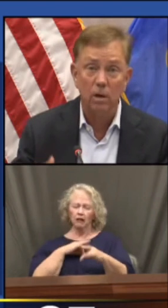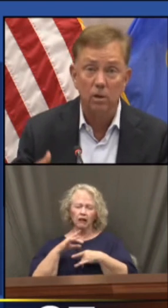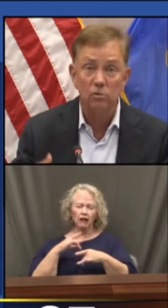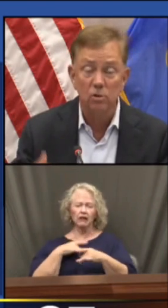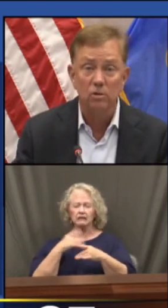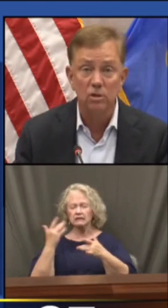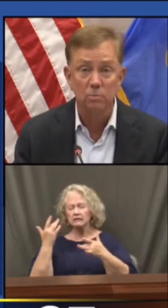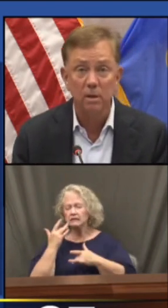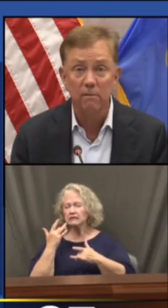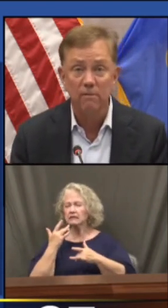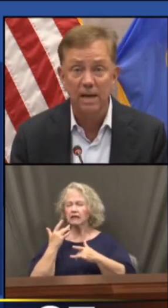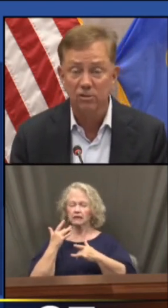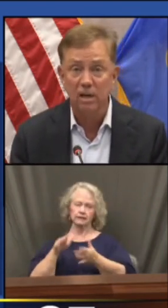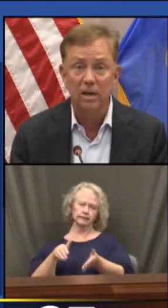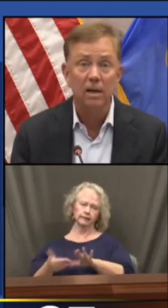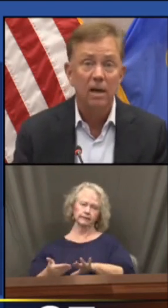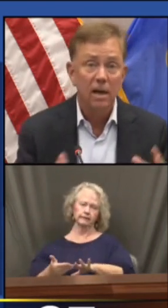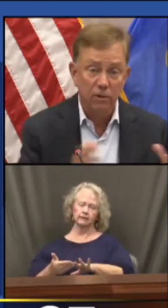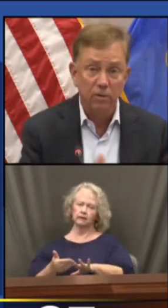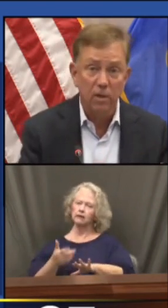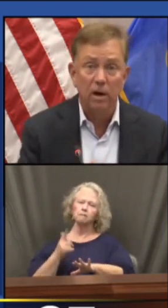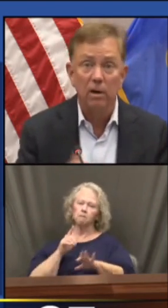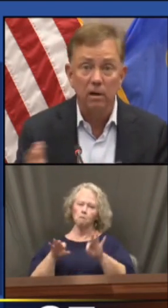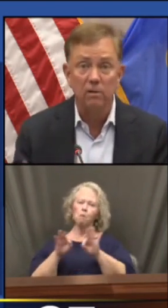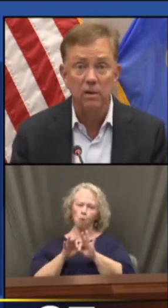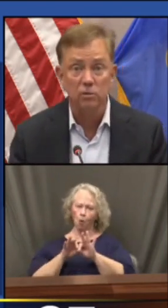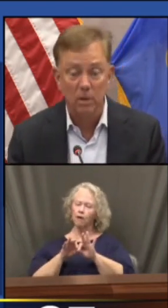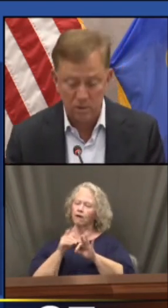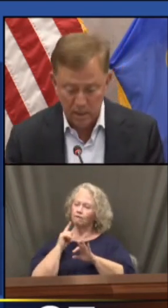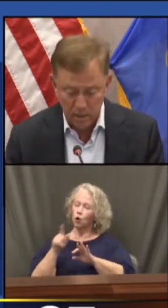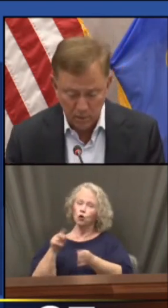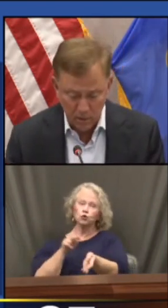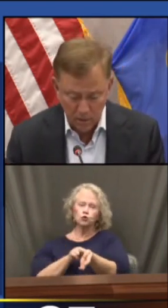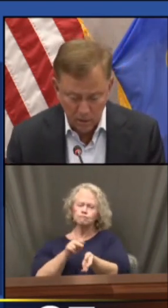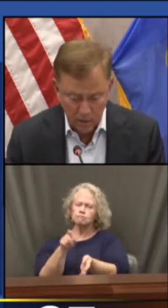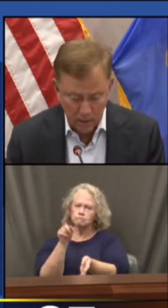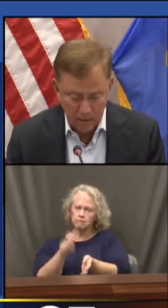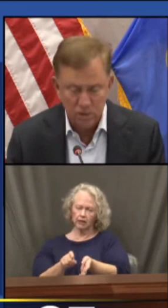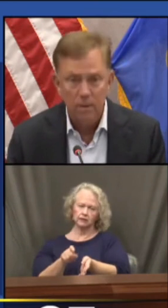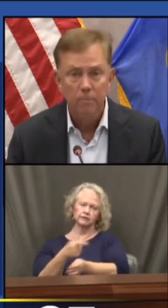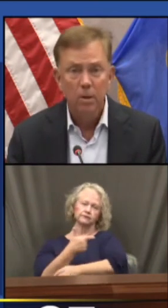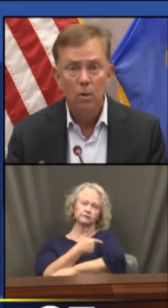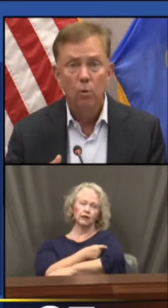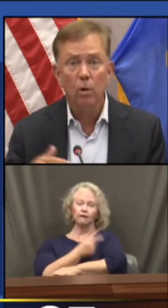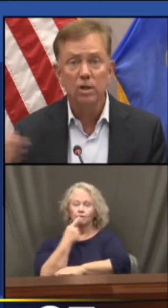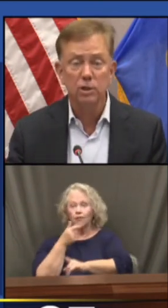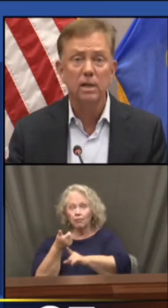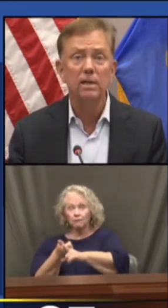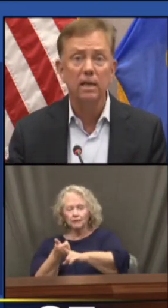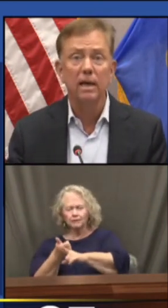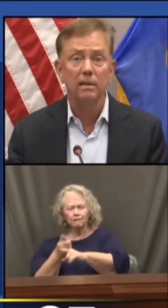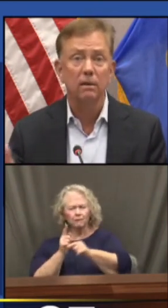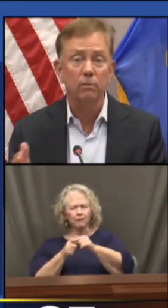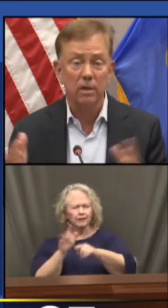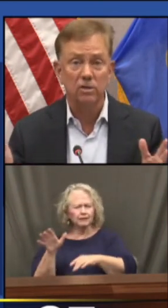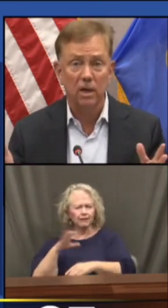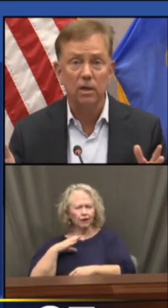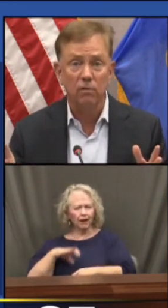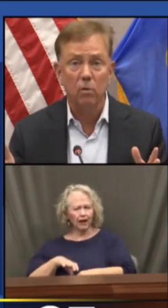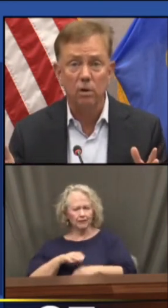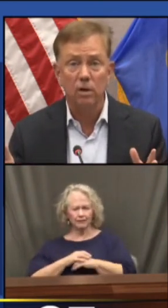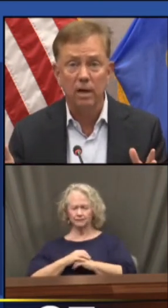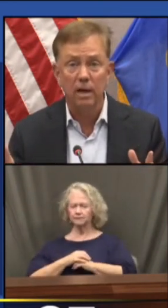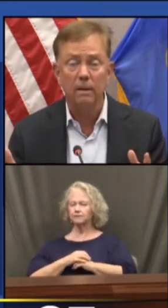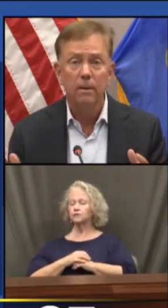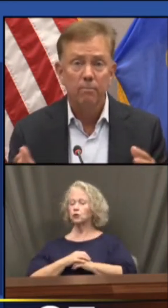every one of those nurses be vaccinated. It's for their health as well as the health of their clients. We're extending that with an